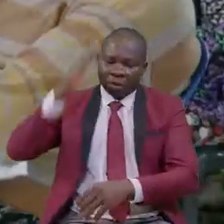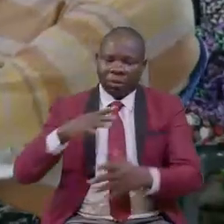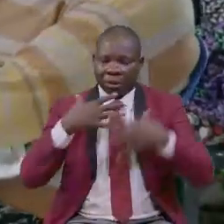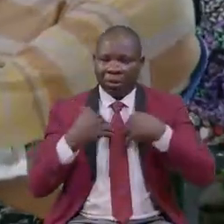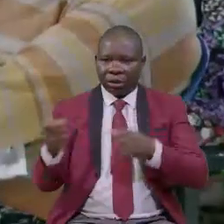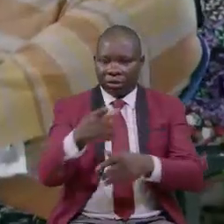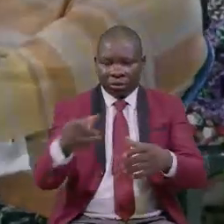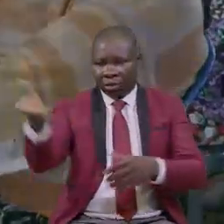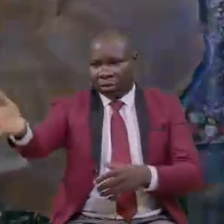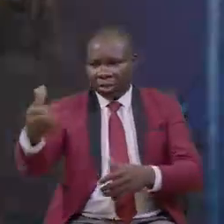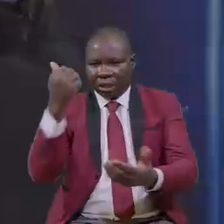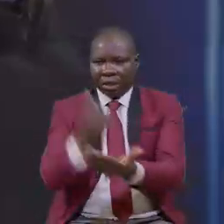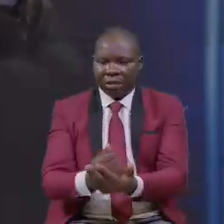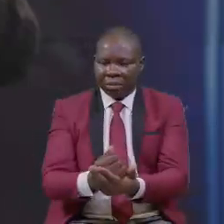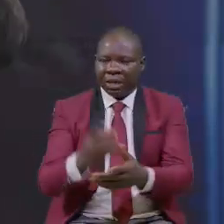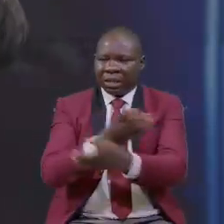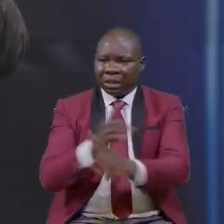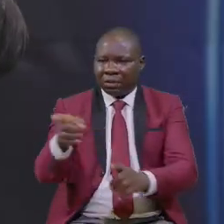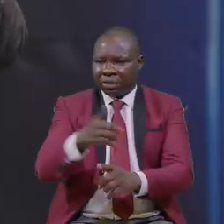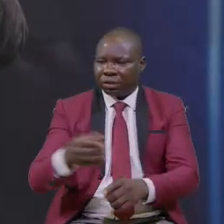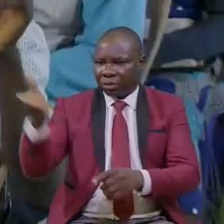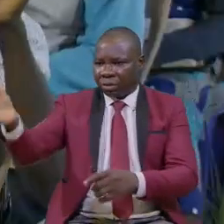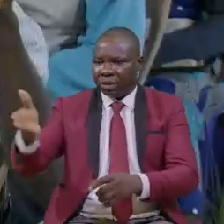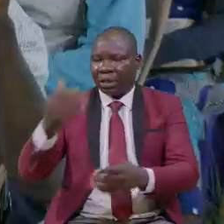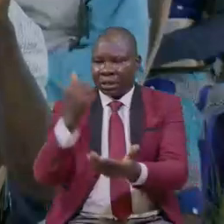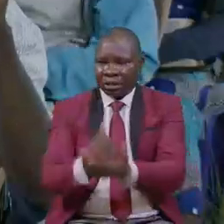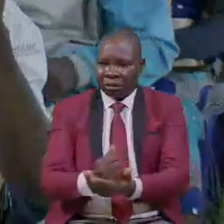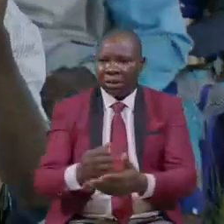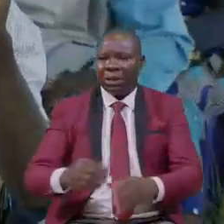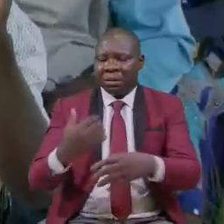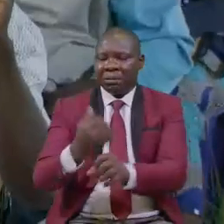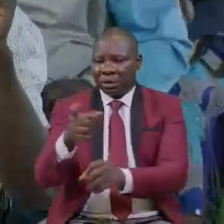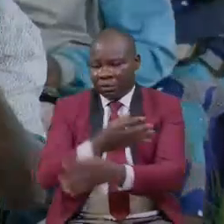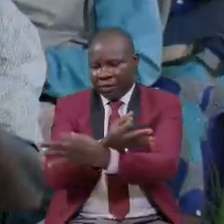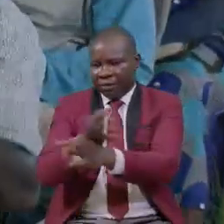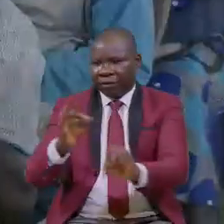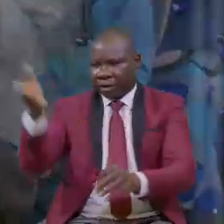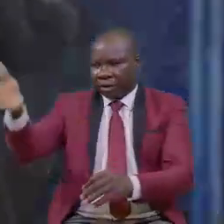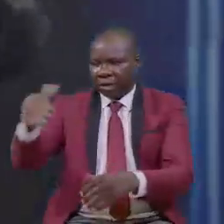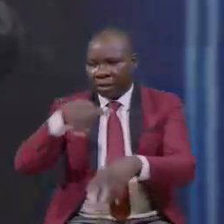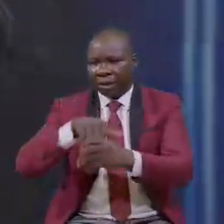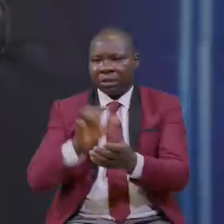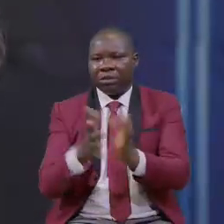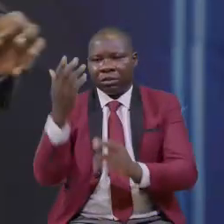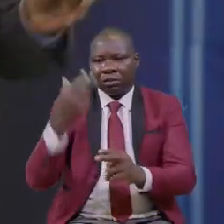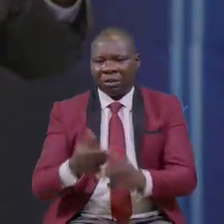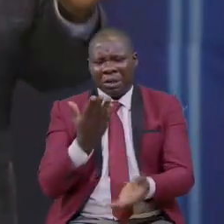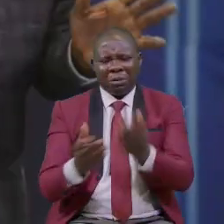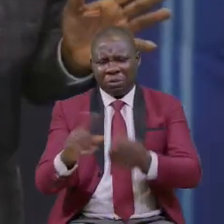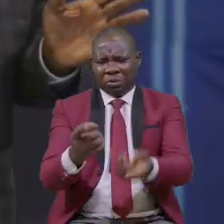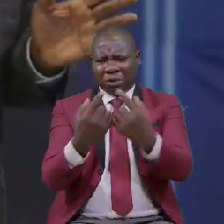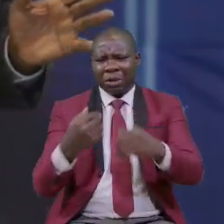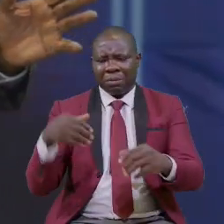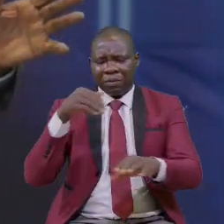Deliver you there. Set you free there. Maybe you are coming for the first time. You came at the